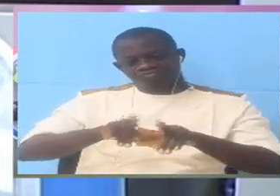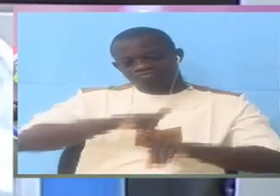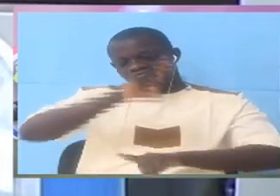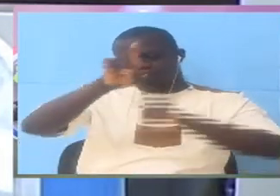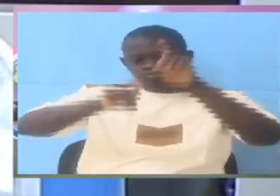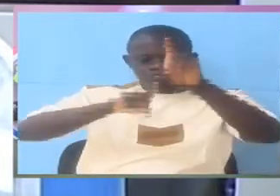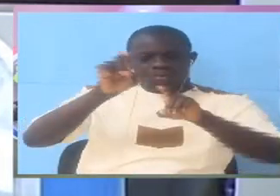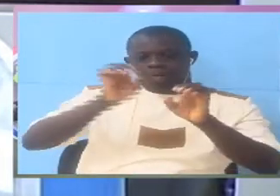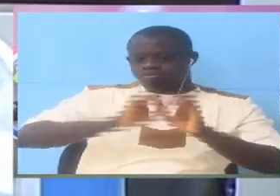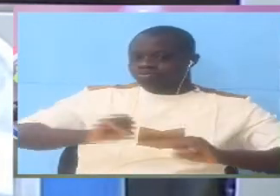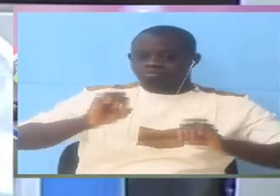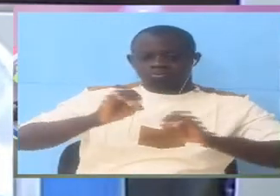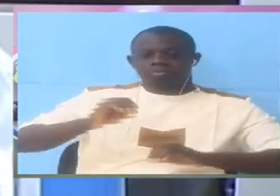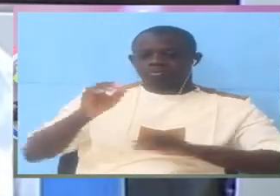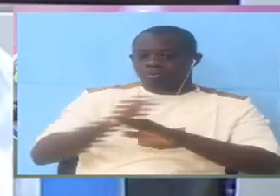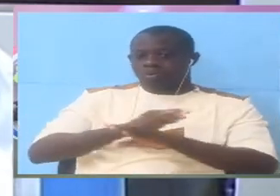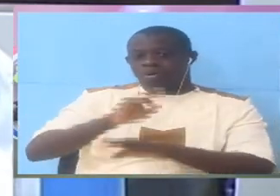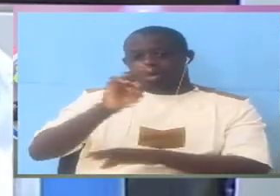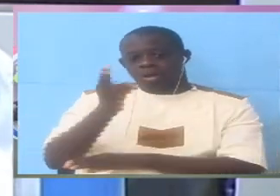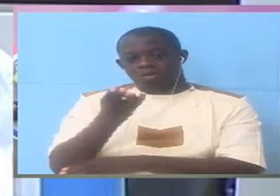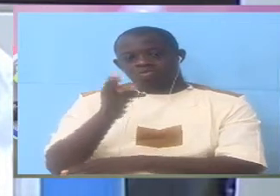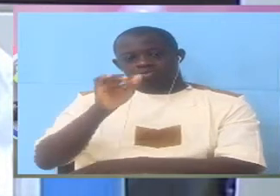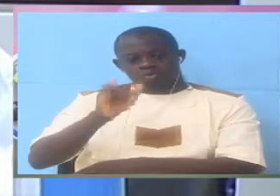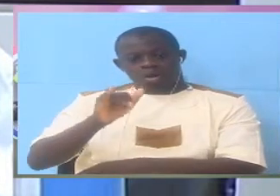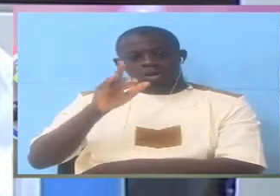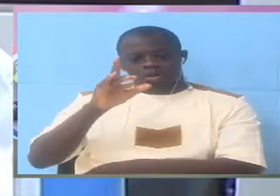was Hydra who was leading. It